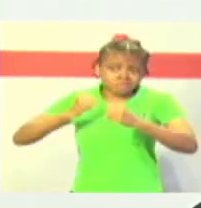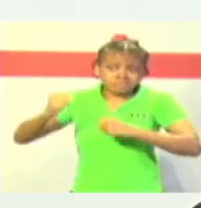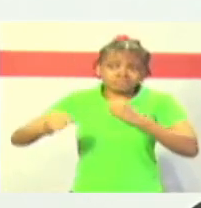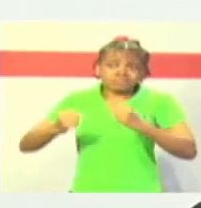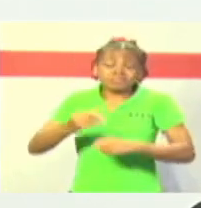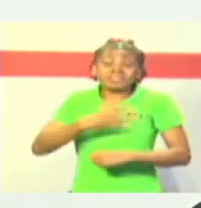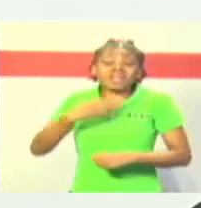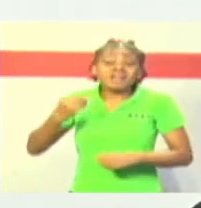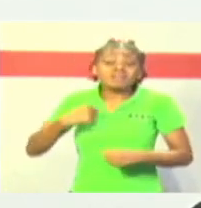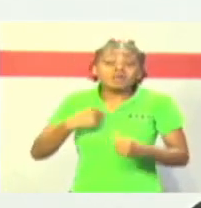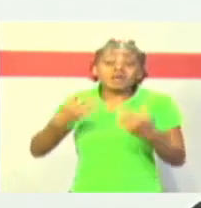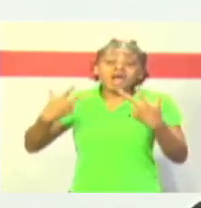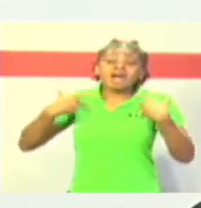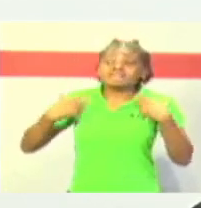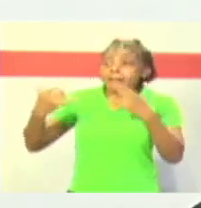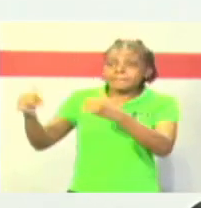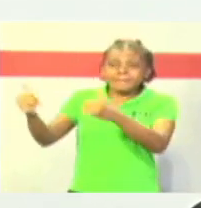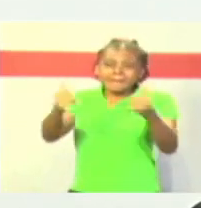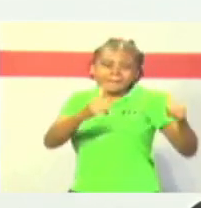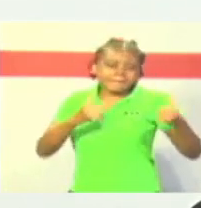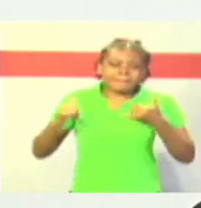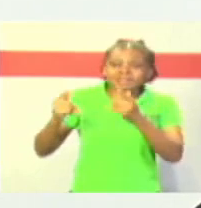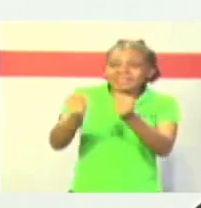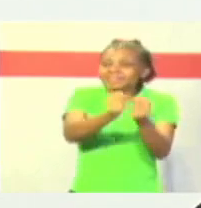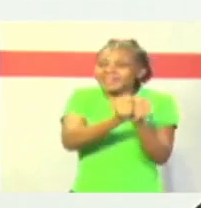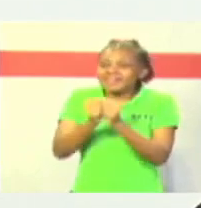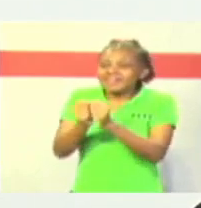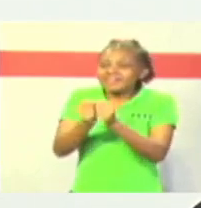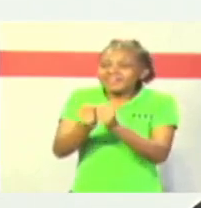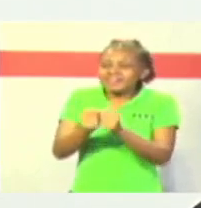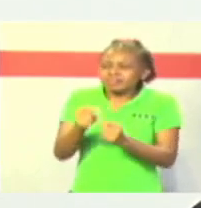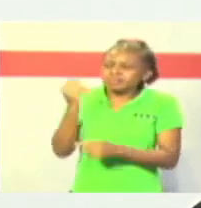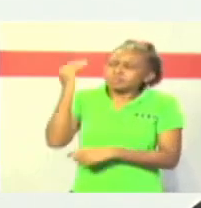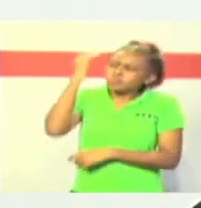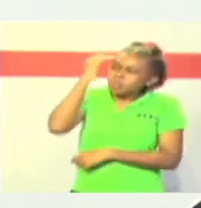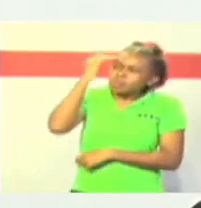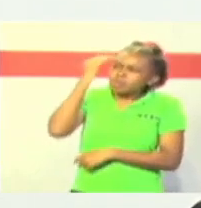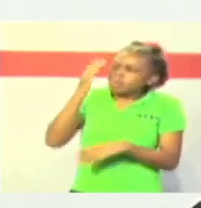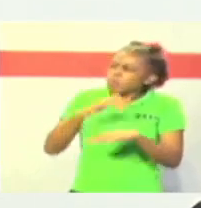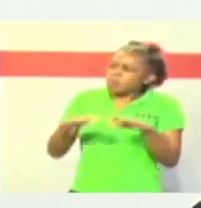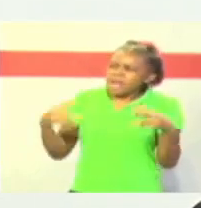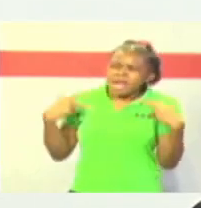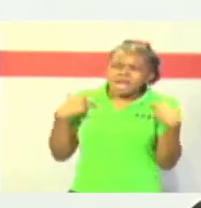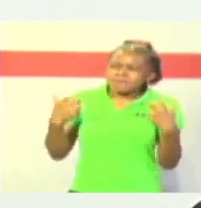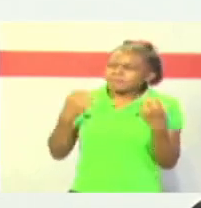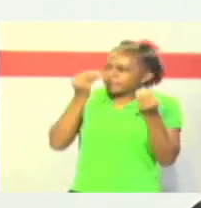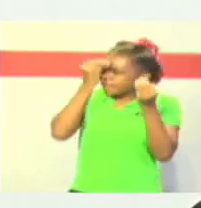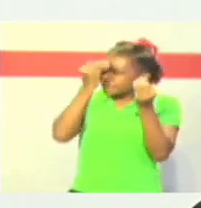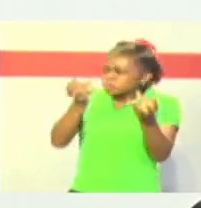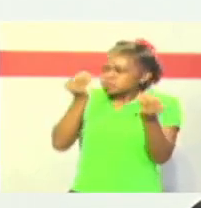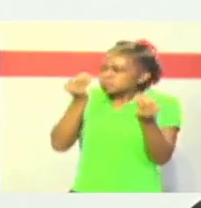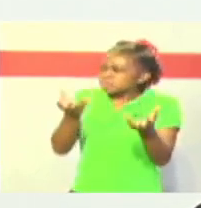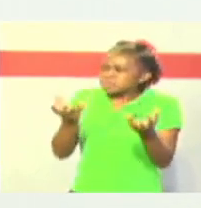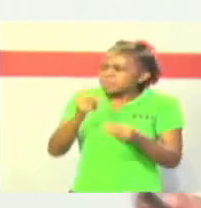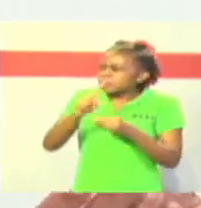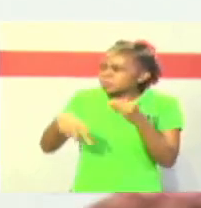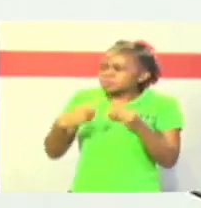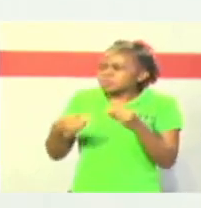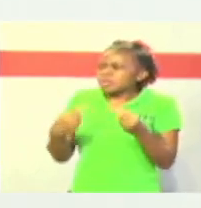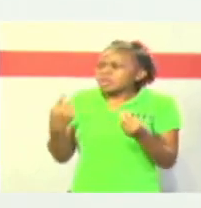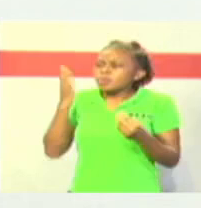time. So I expect that we don't have those clusters coming out of that group, but I can do a check with the CMOHs and get back to you off